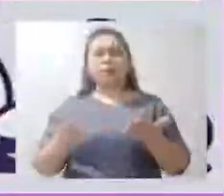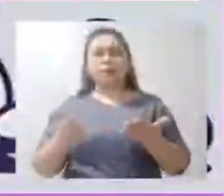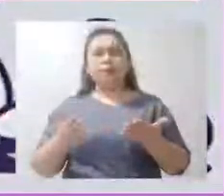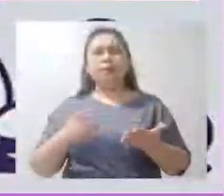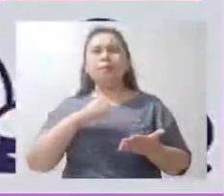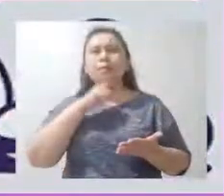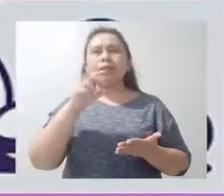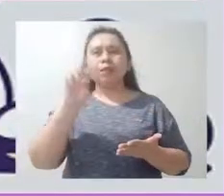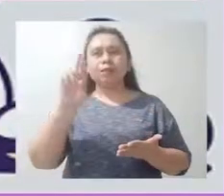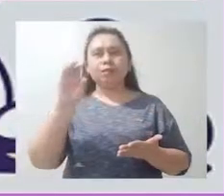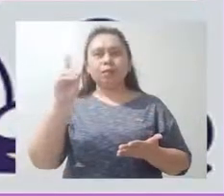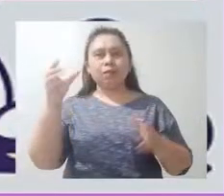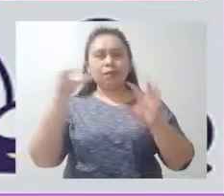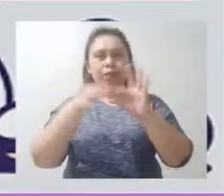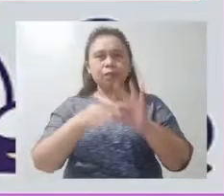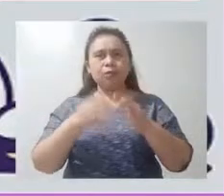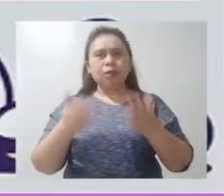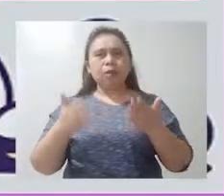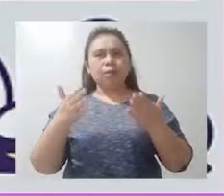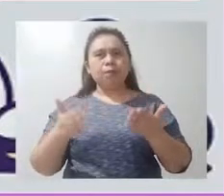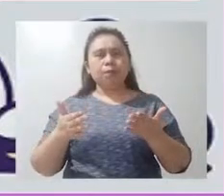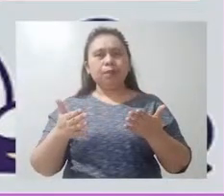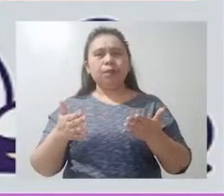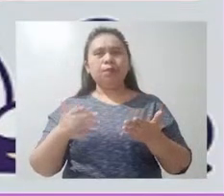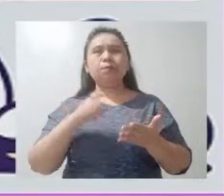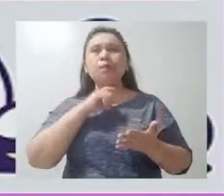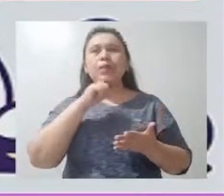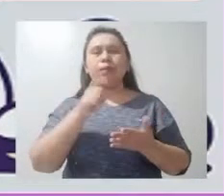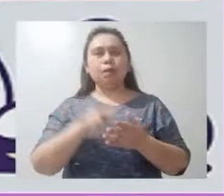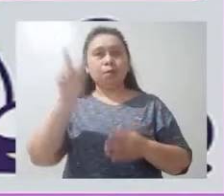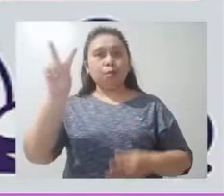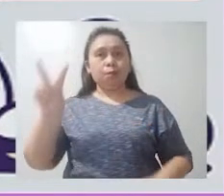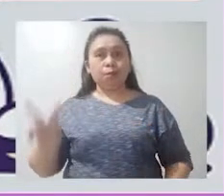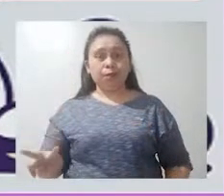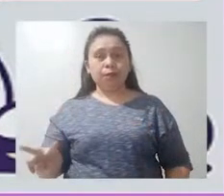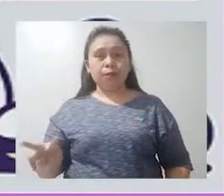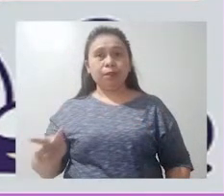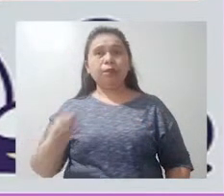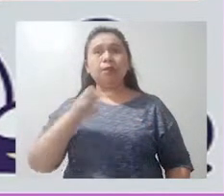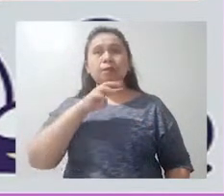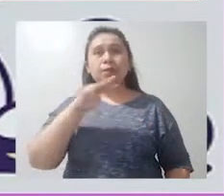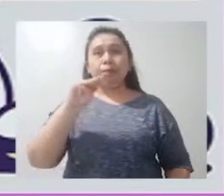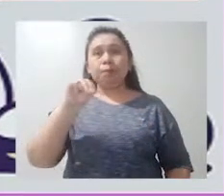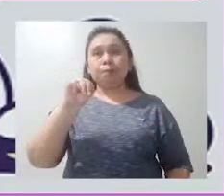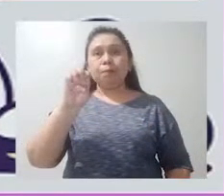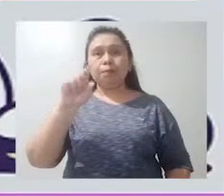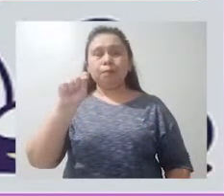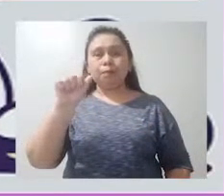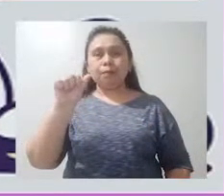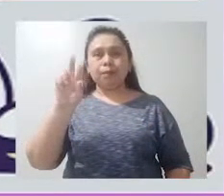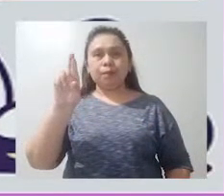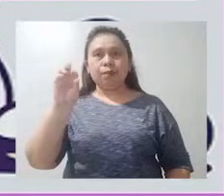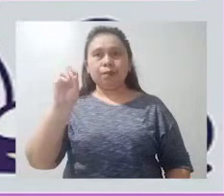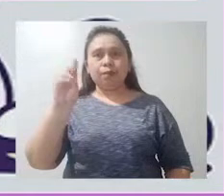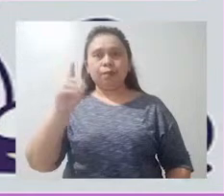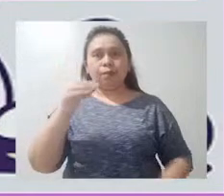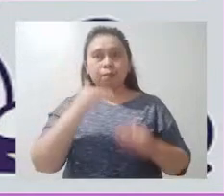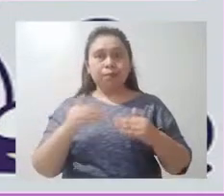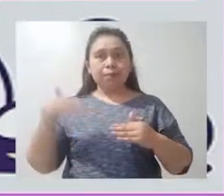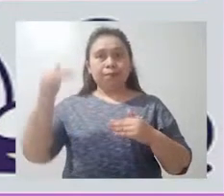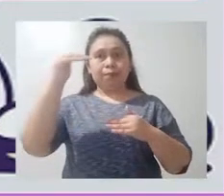rod attached to a heavy metal base. It is a vertical metal rod which allows for easy